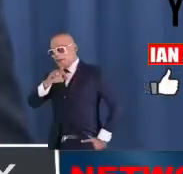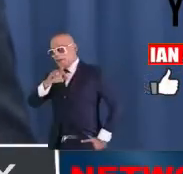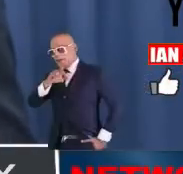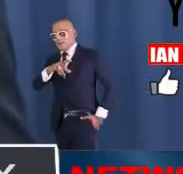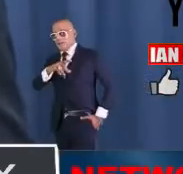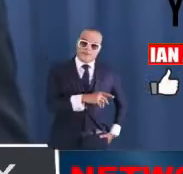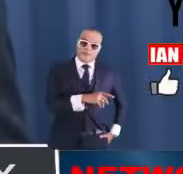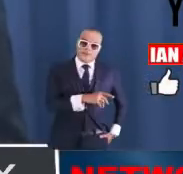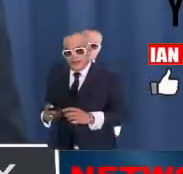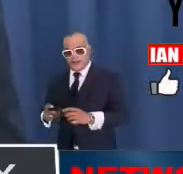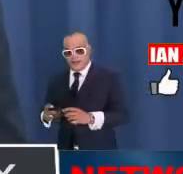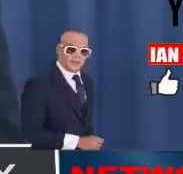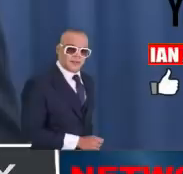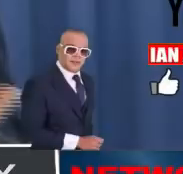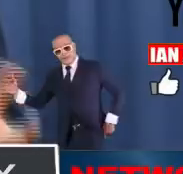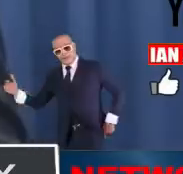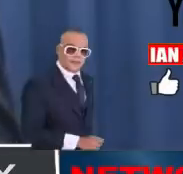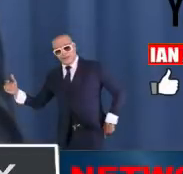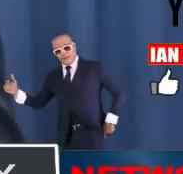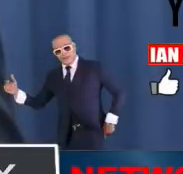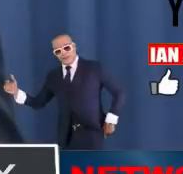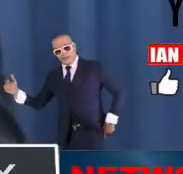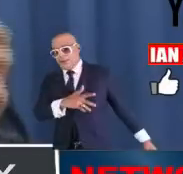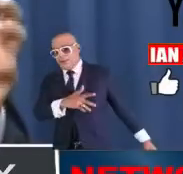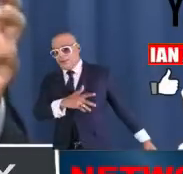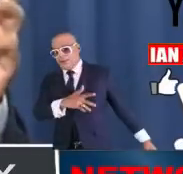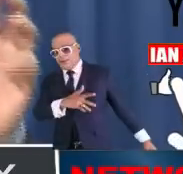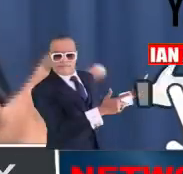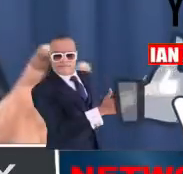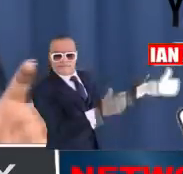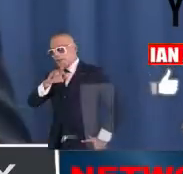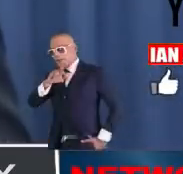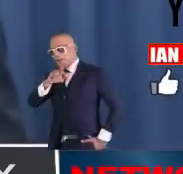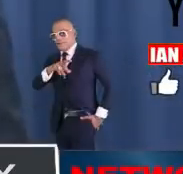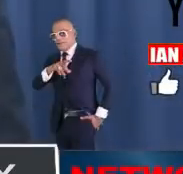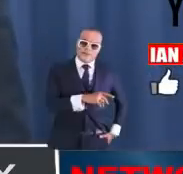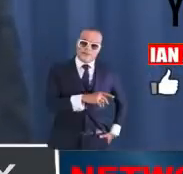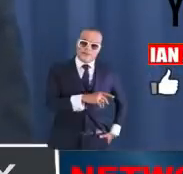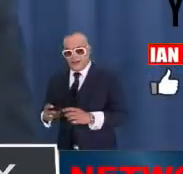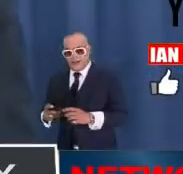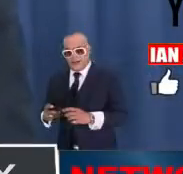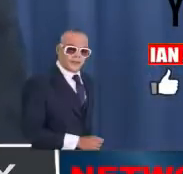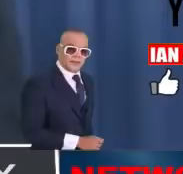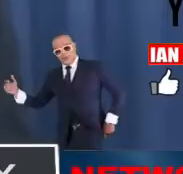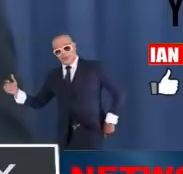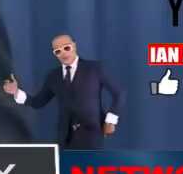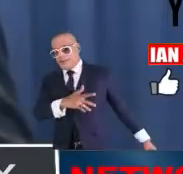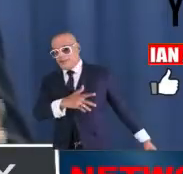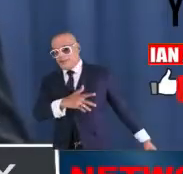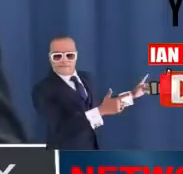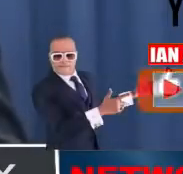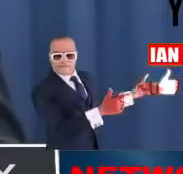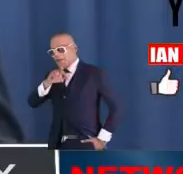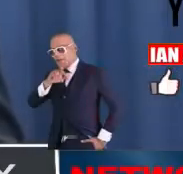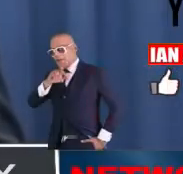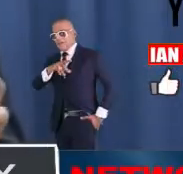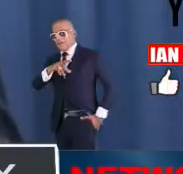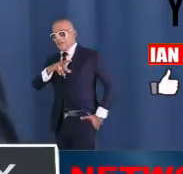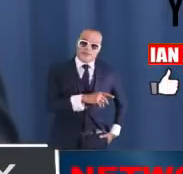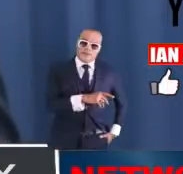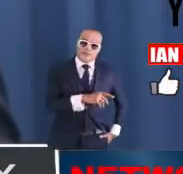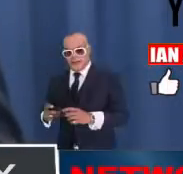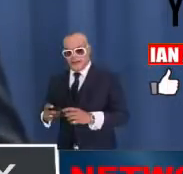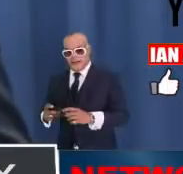go to the cinema, they're fully vaccinated. So there was that dilemma, so we said we're adding it. And a little bit of the delay is we've also now asked